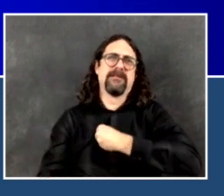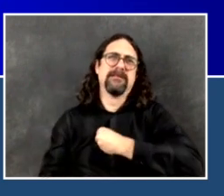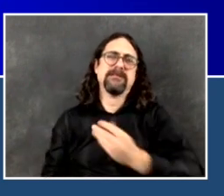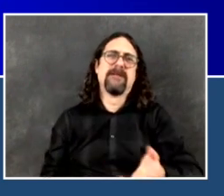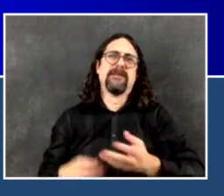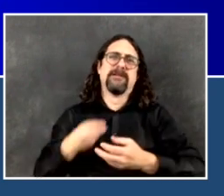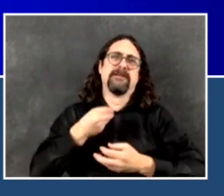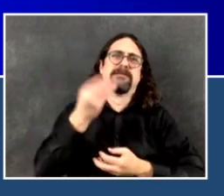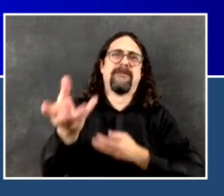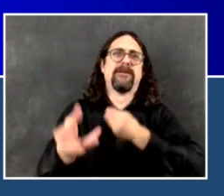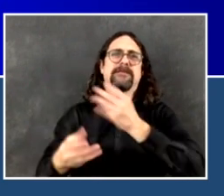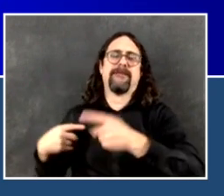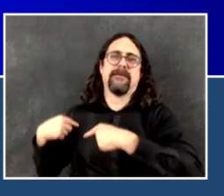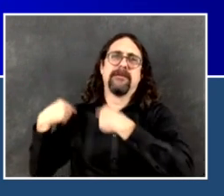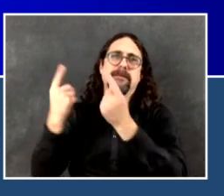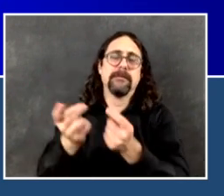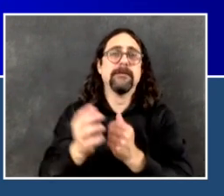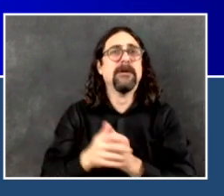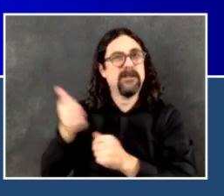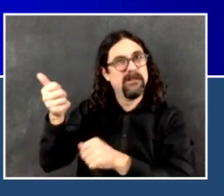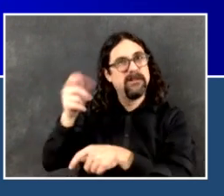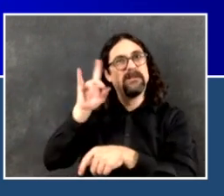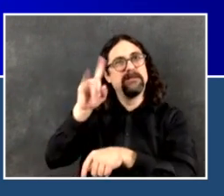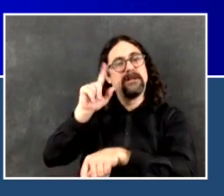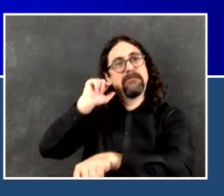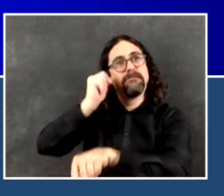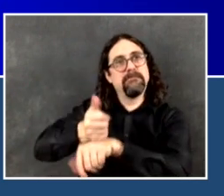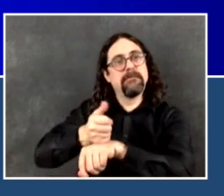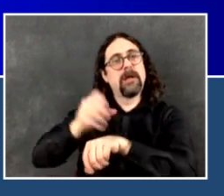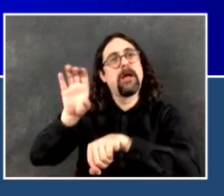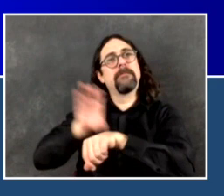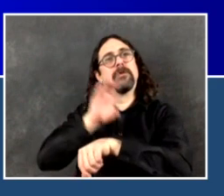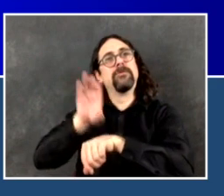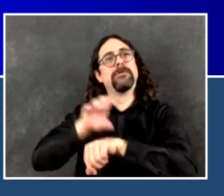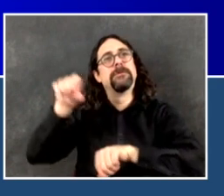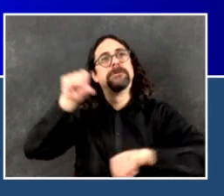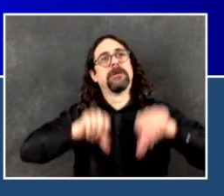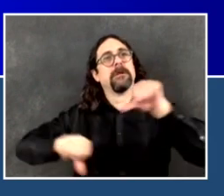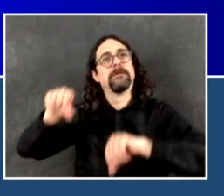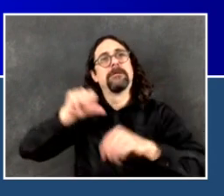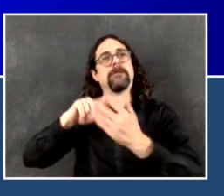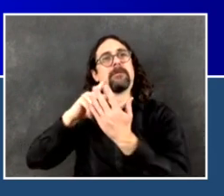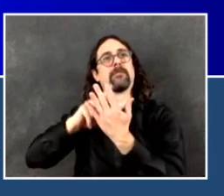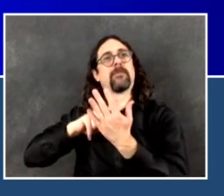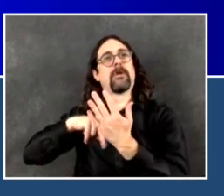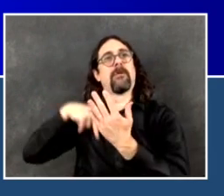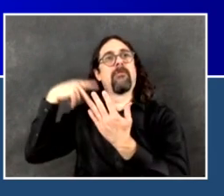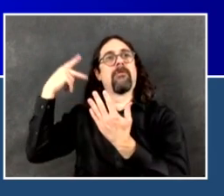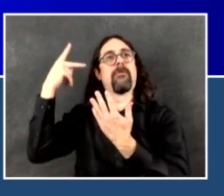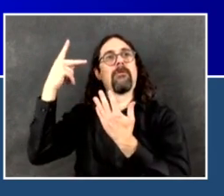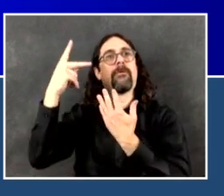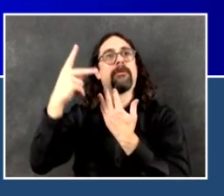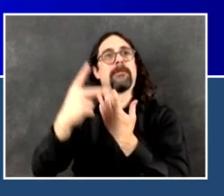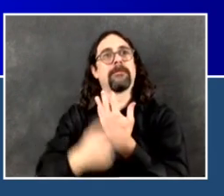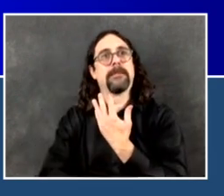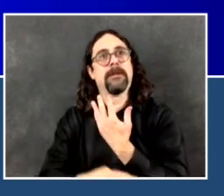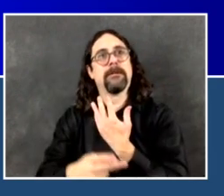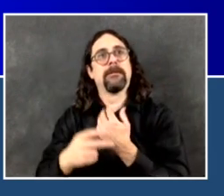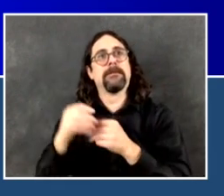most successful elements of our initiatives at Equity and Excellence in our public schools. Because of